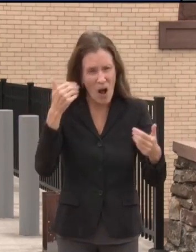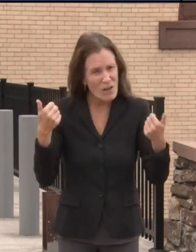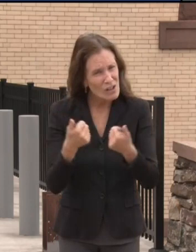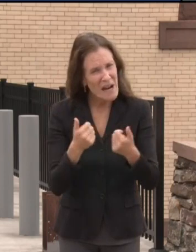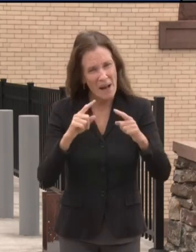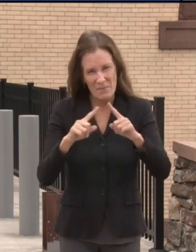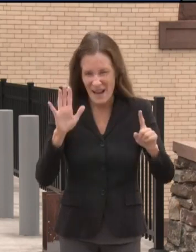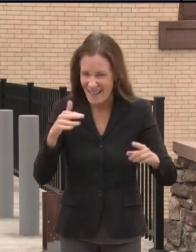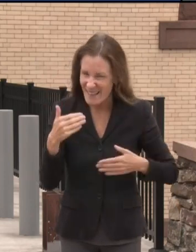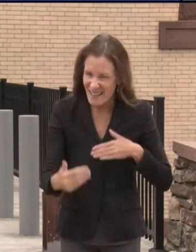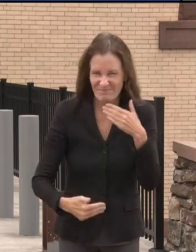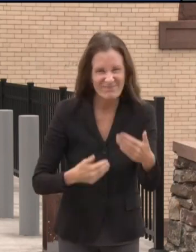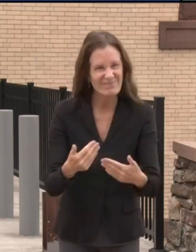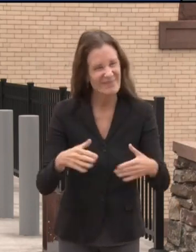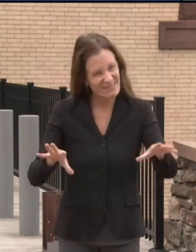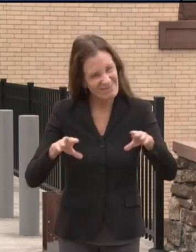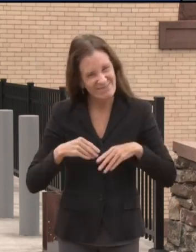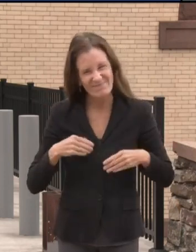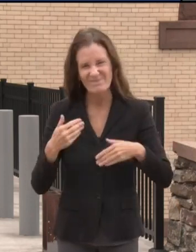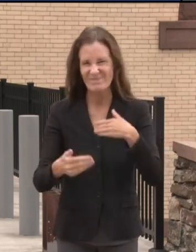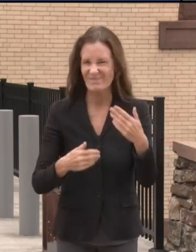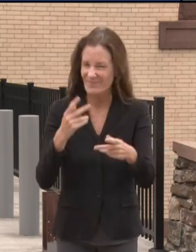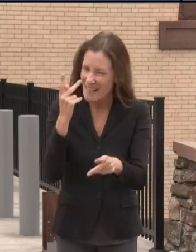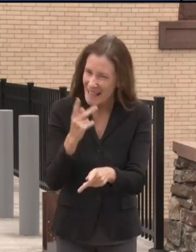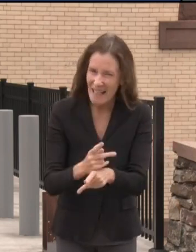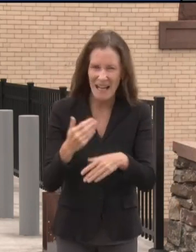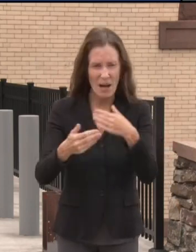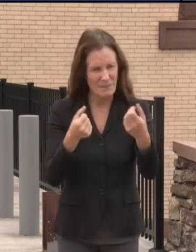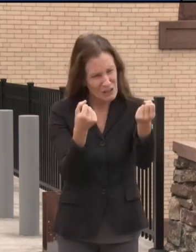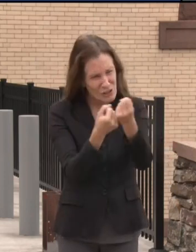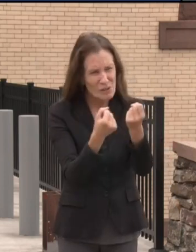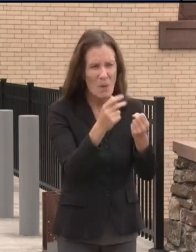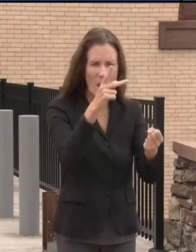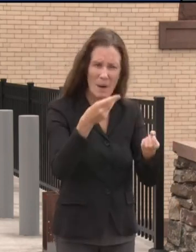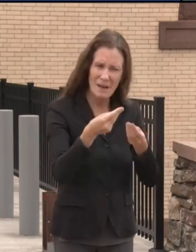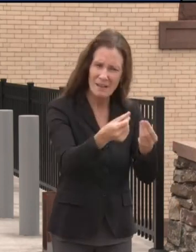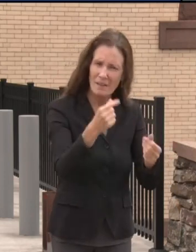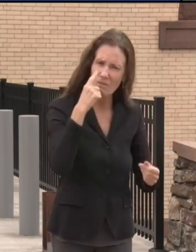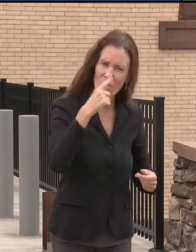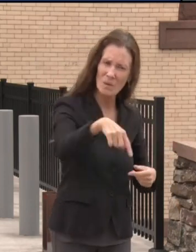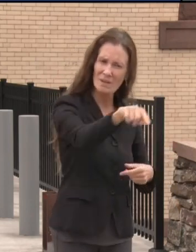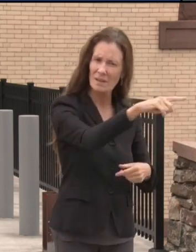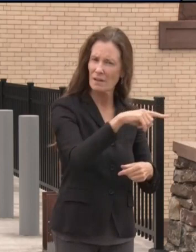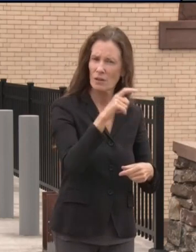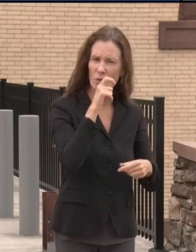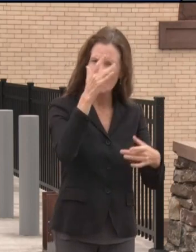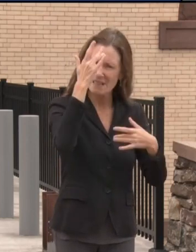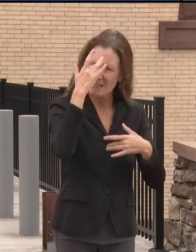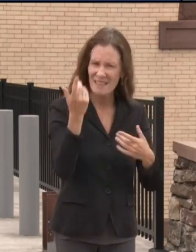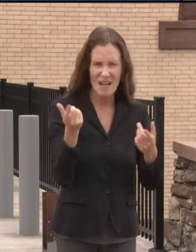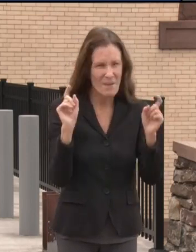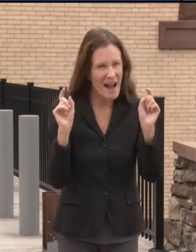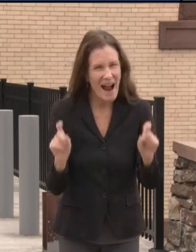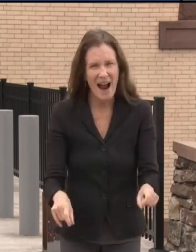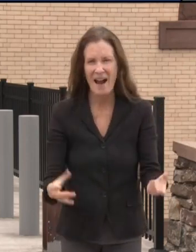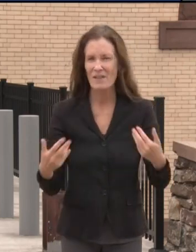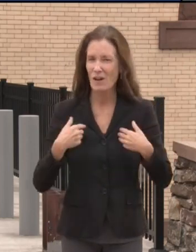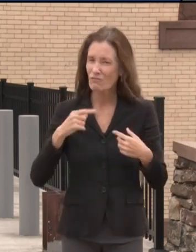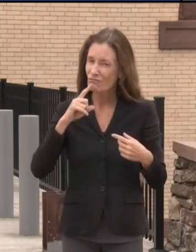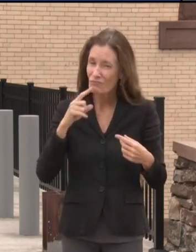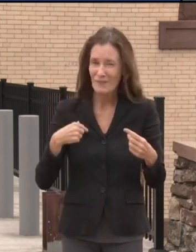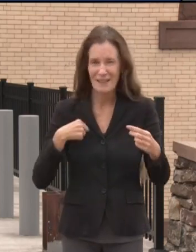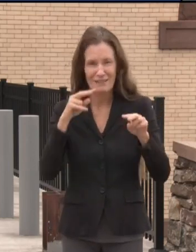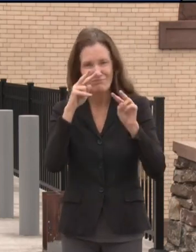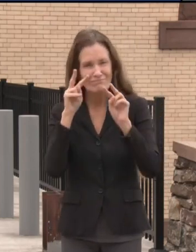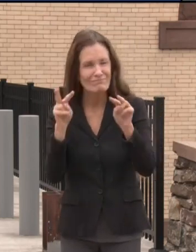for our children. I am committed to that. I look forward to working with my colleagues across the aisle and across the Capitol to